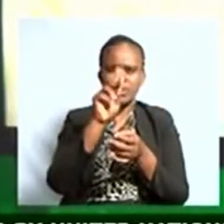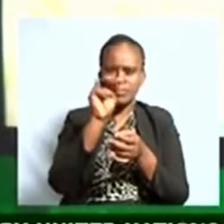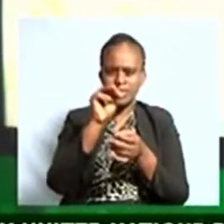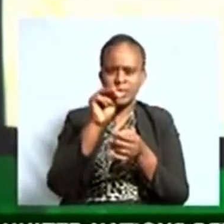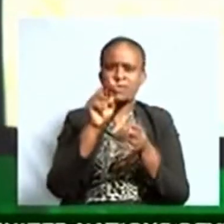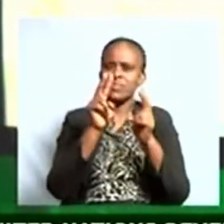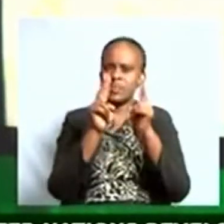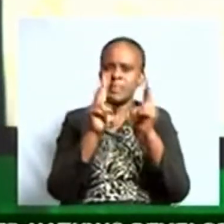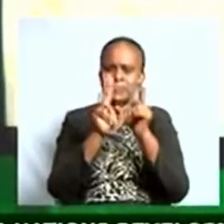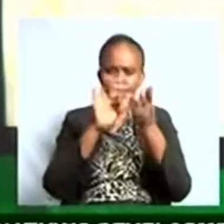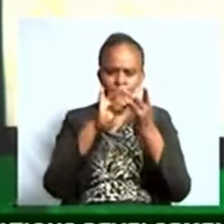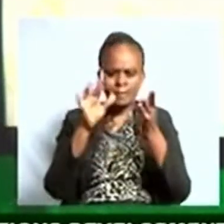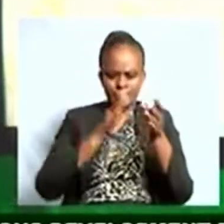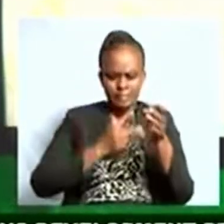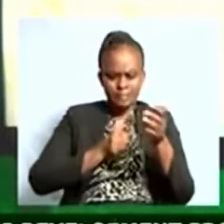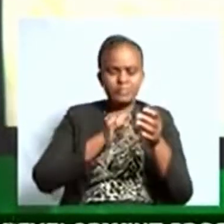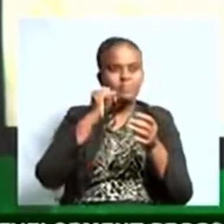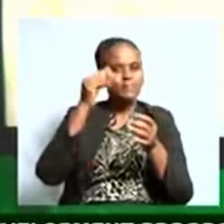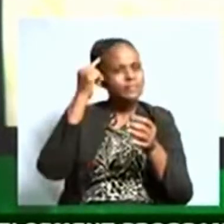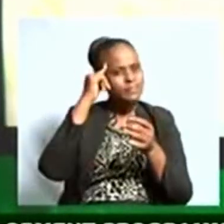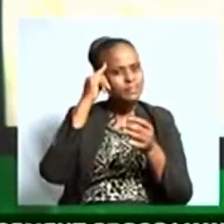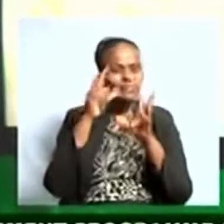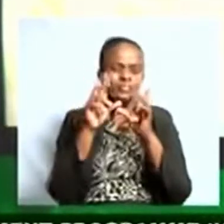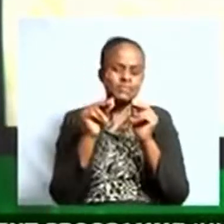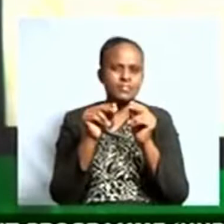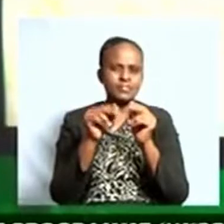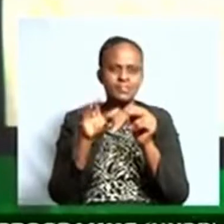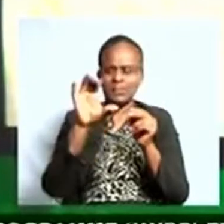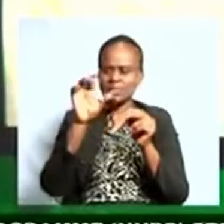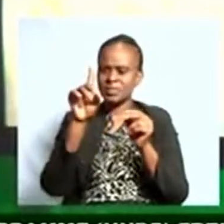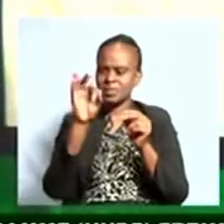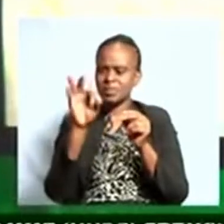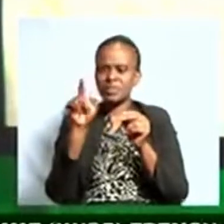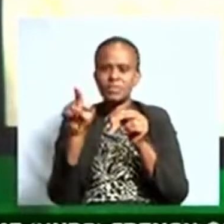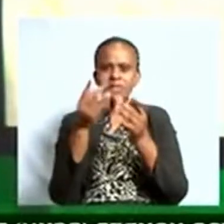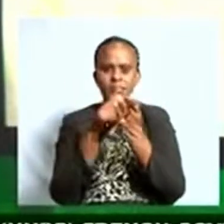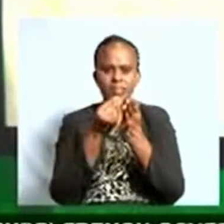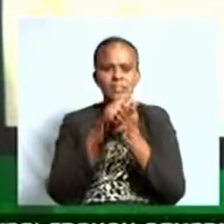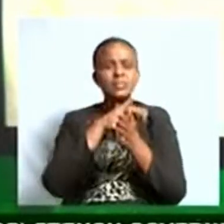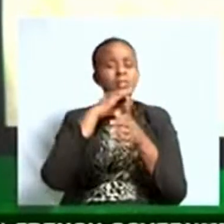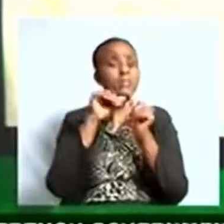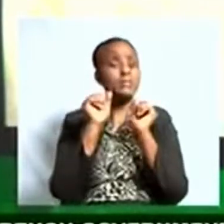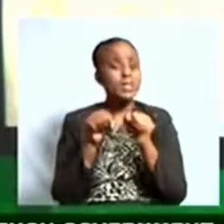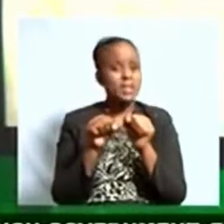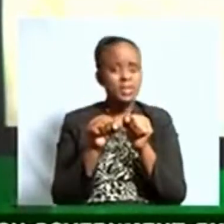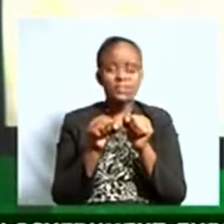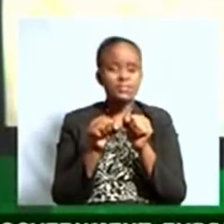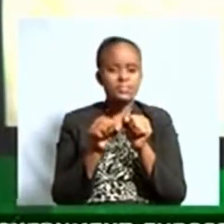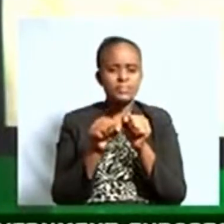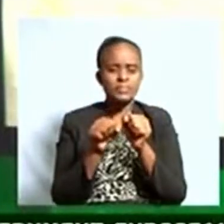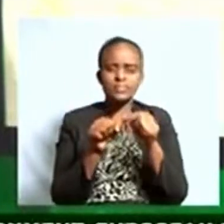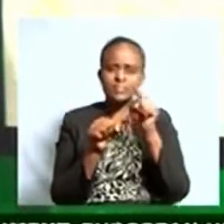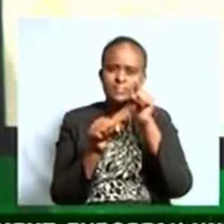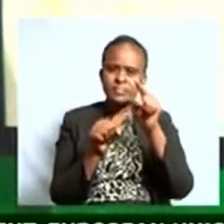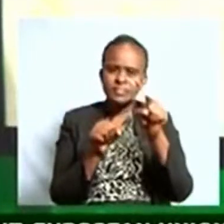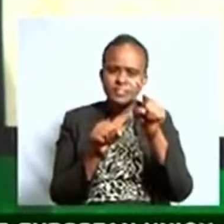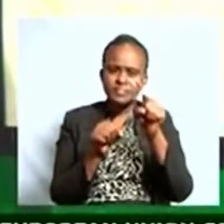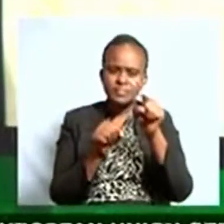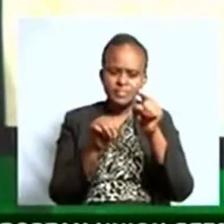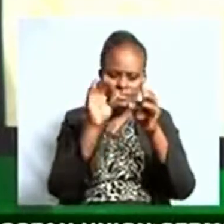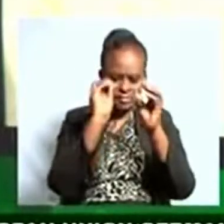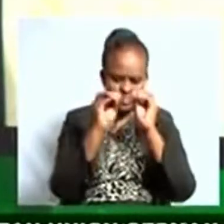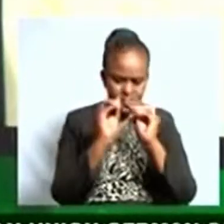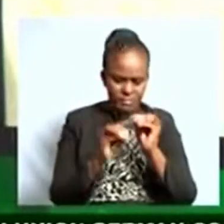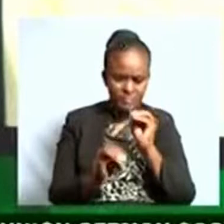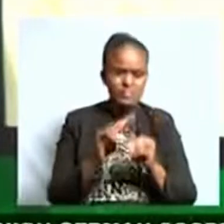expensive, and I don't think that CDF money would be sufficient to put